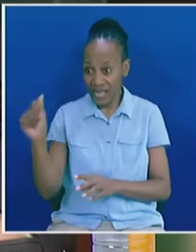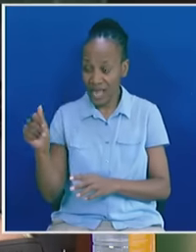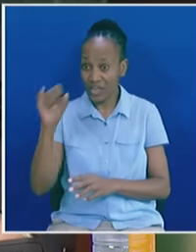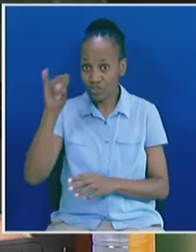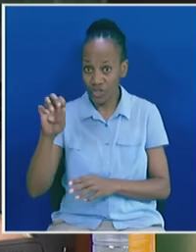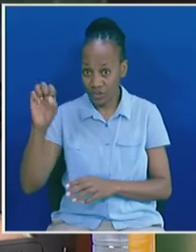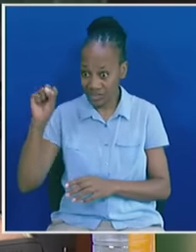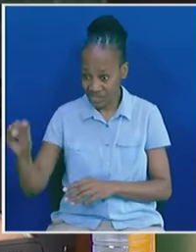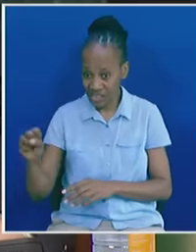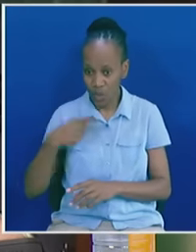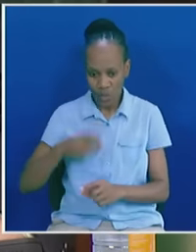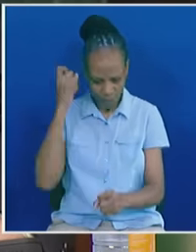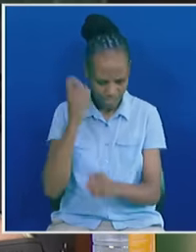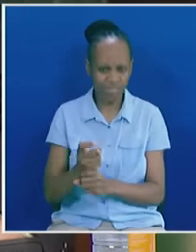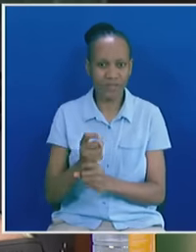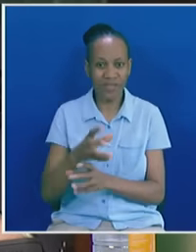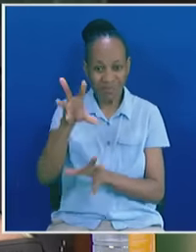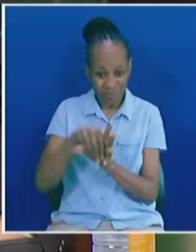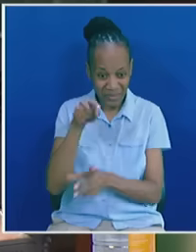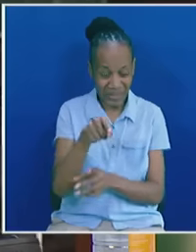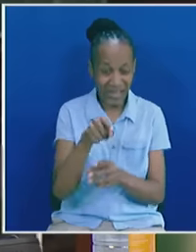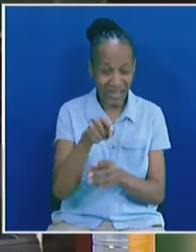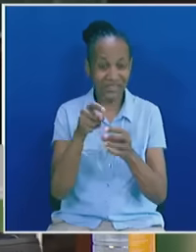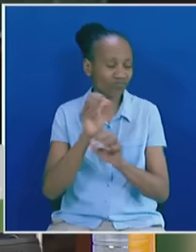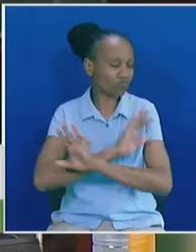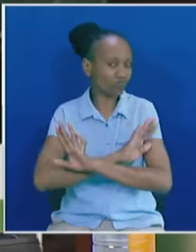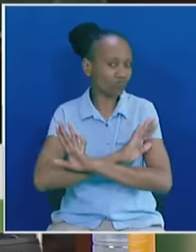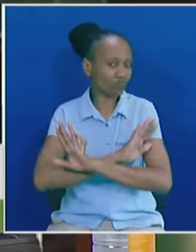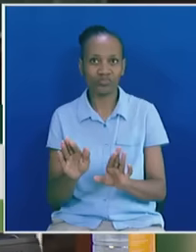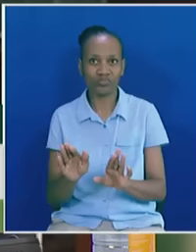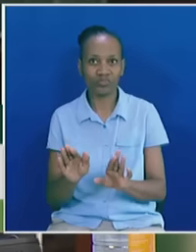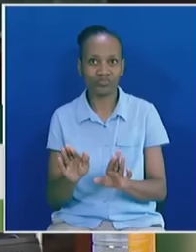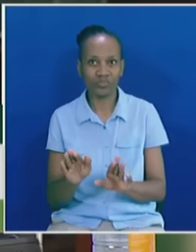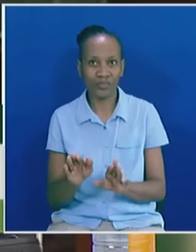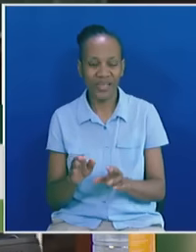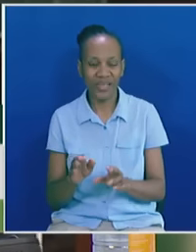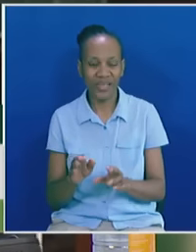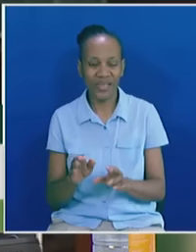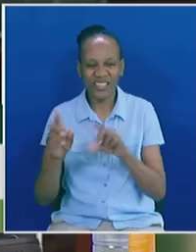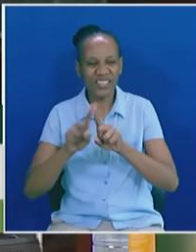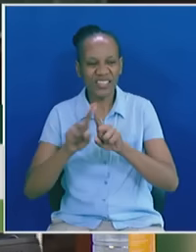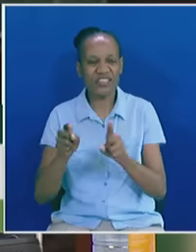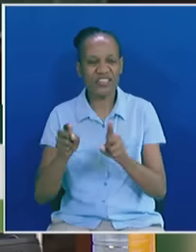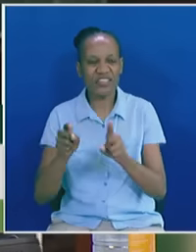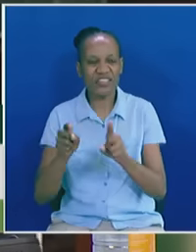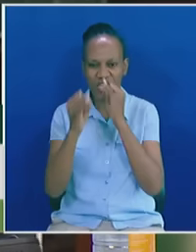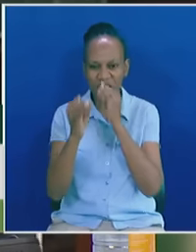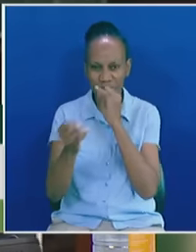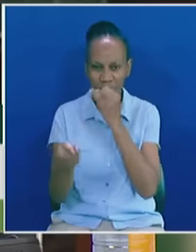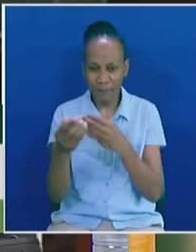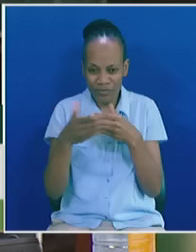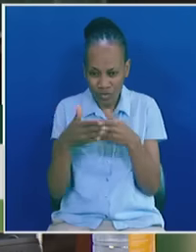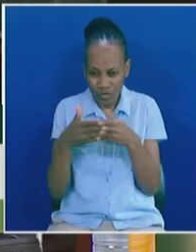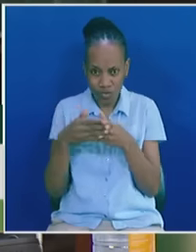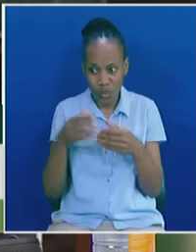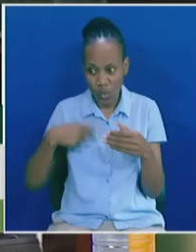JCI, we refuse to be part of this scam by not attending any of those closed interviews, which expectedly